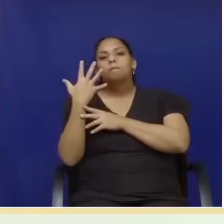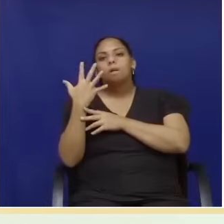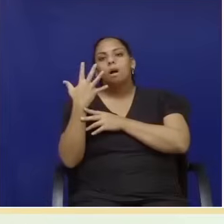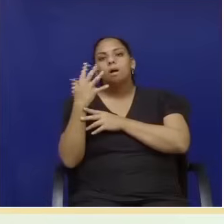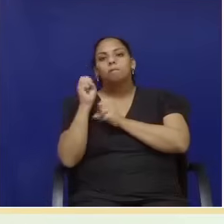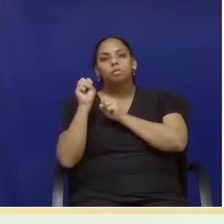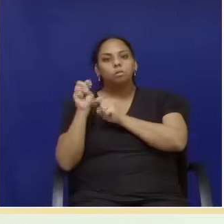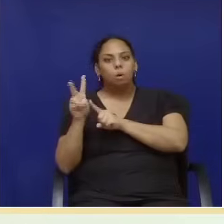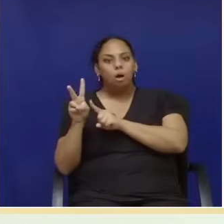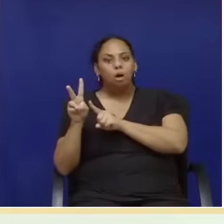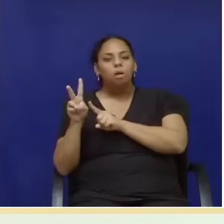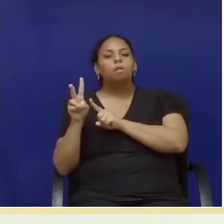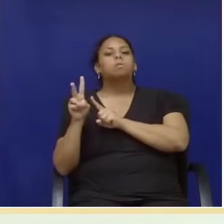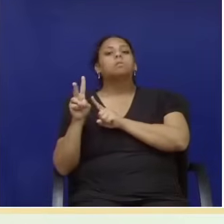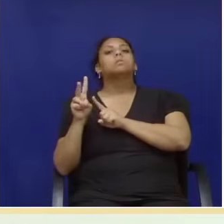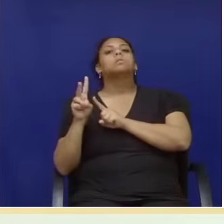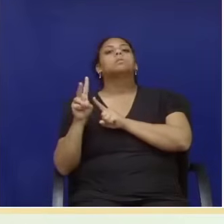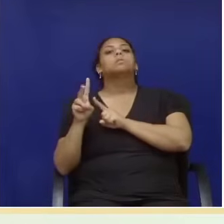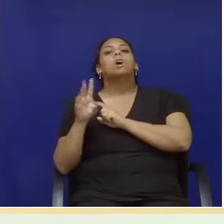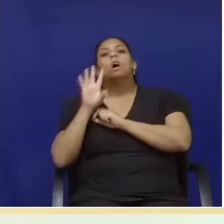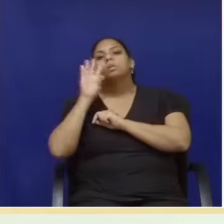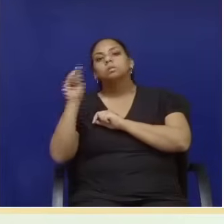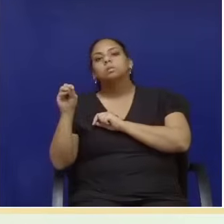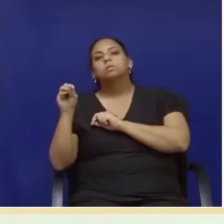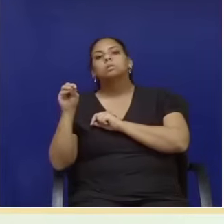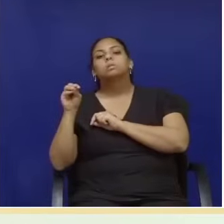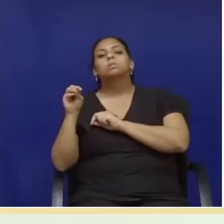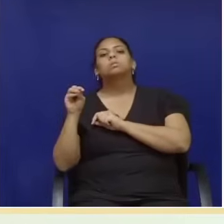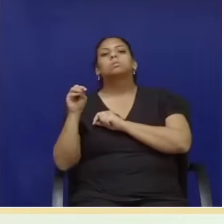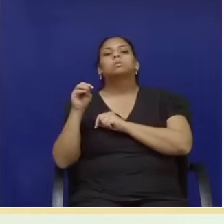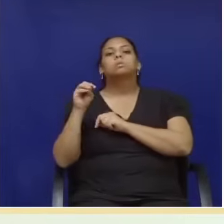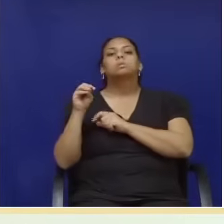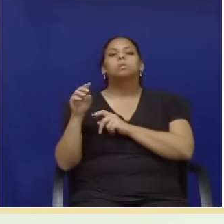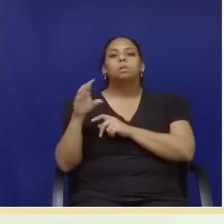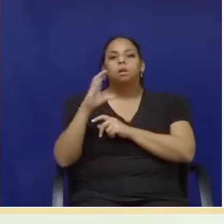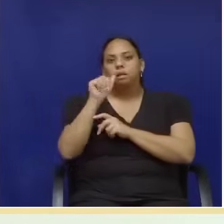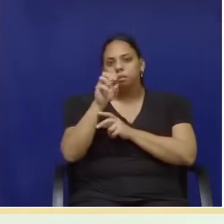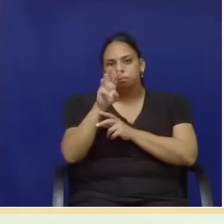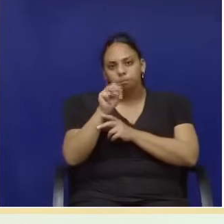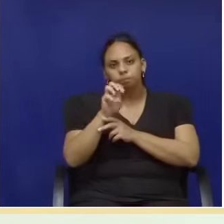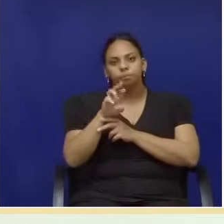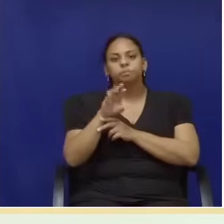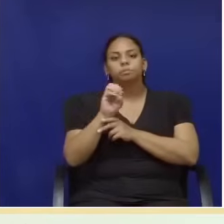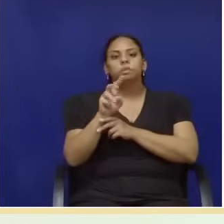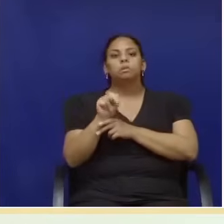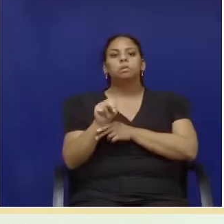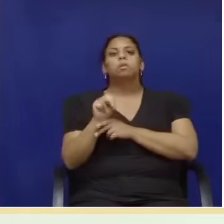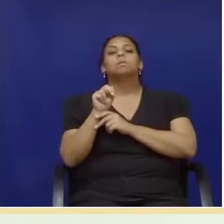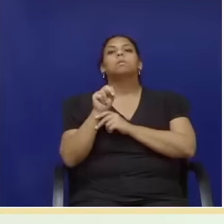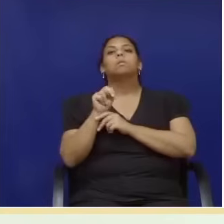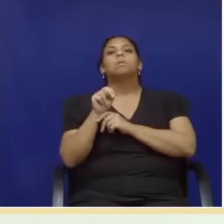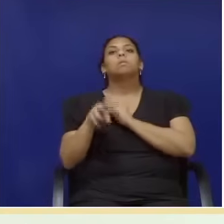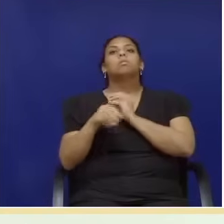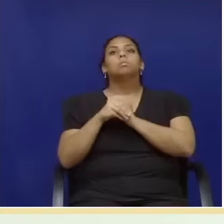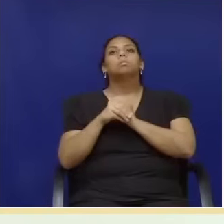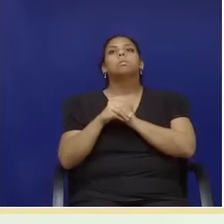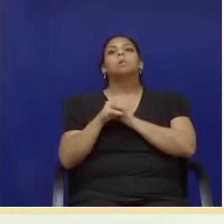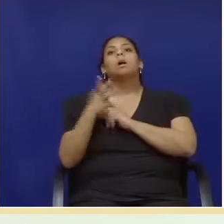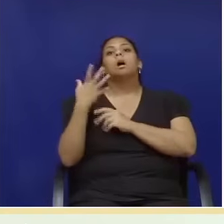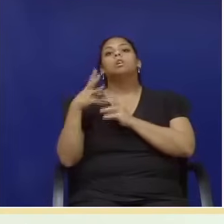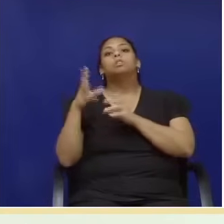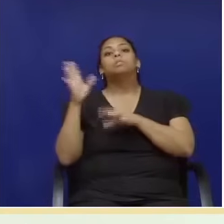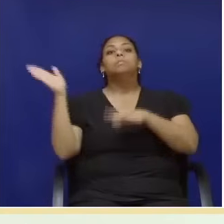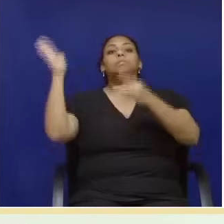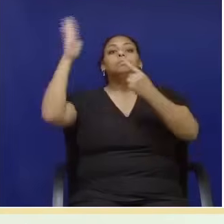has been asked by the Honourable Cameron to the Acting Minister of Police. The question is whether for each of the top 30 high